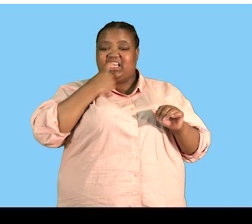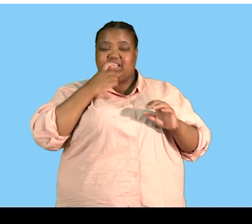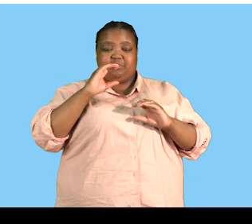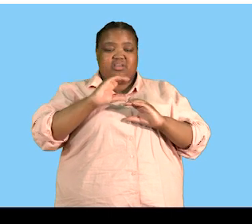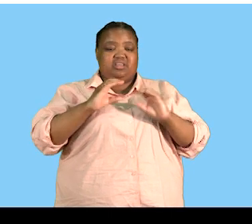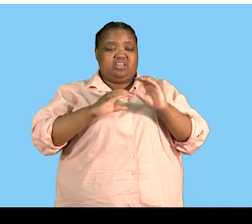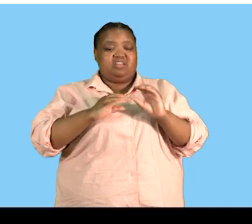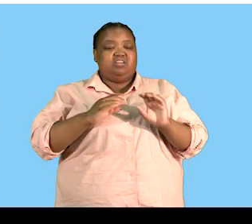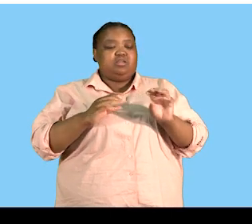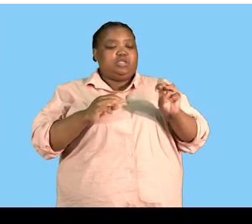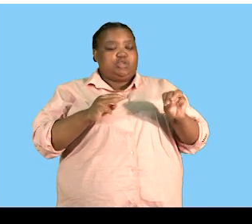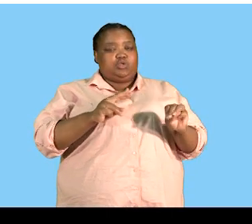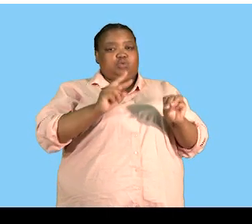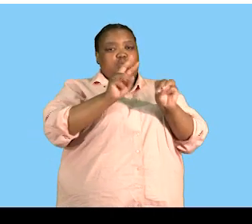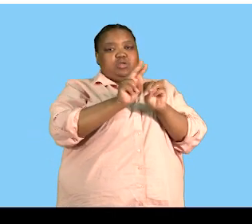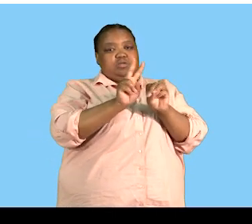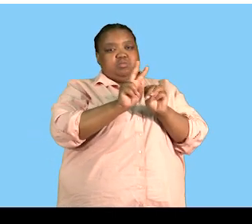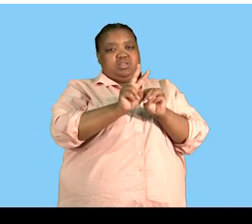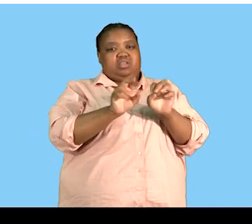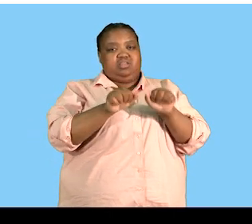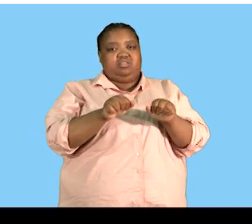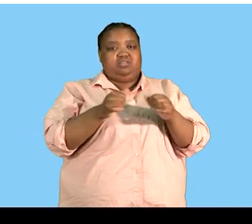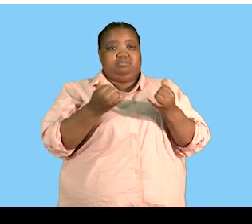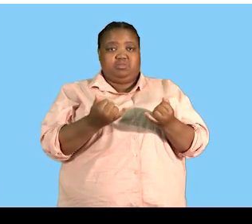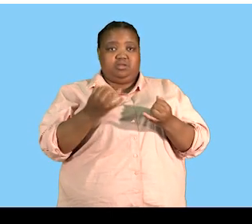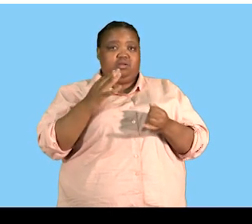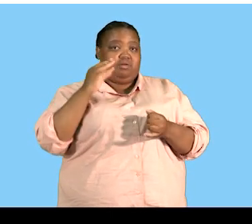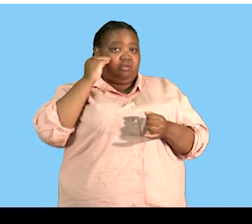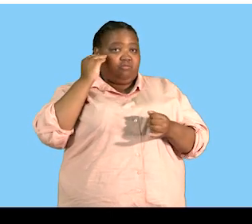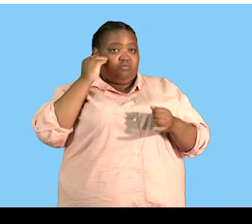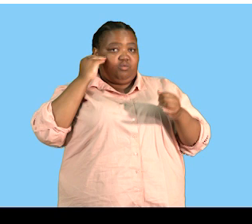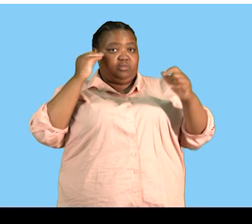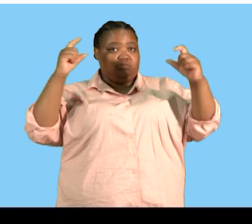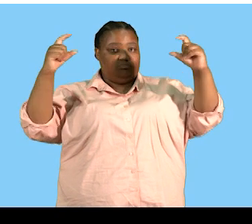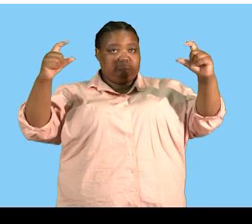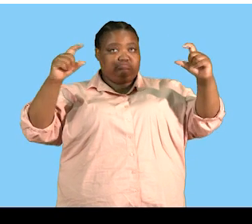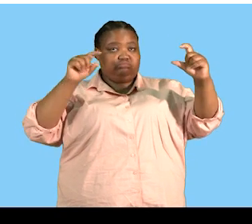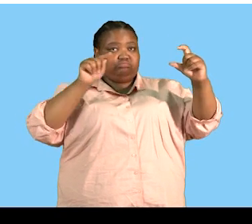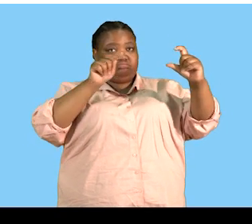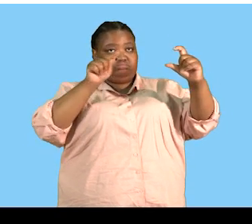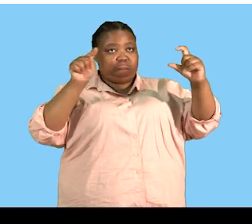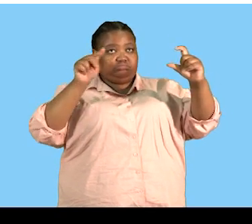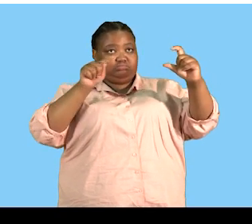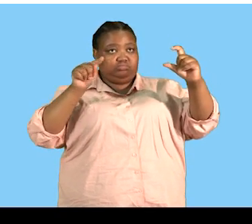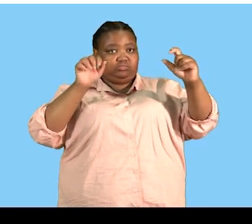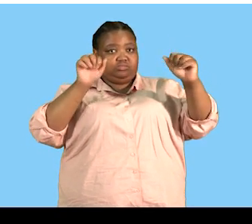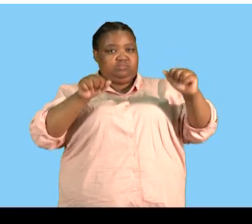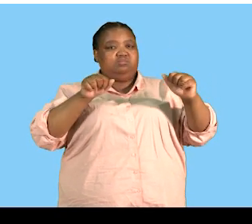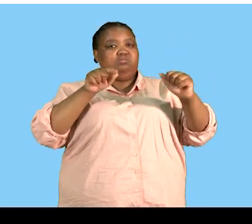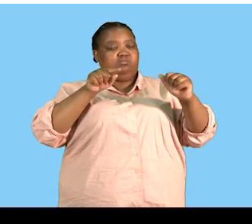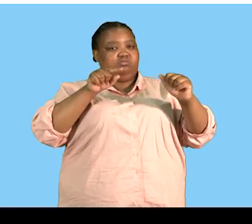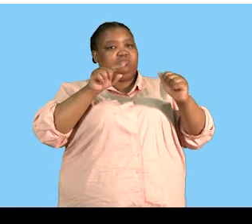meter, so it's 50. Can you see here where I'm working with the information, it